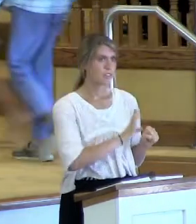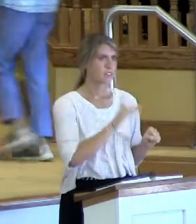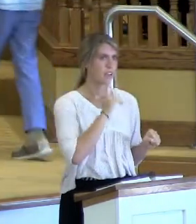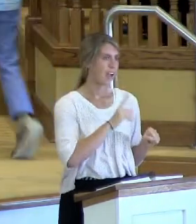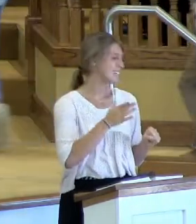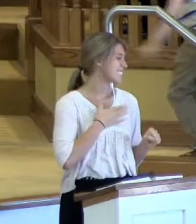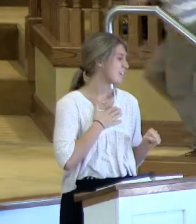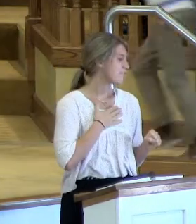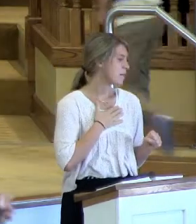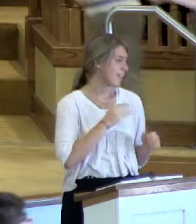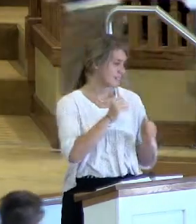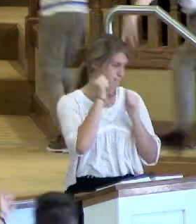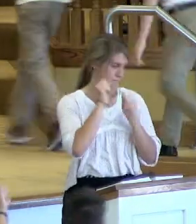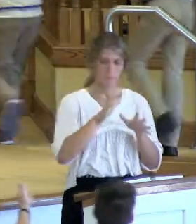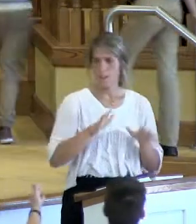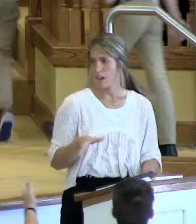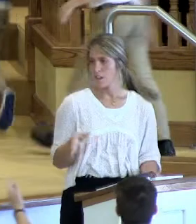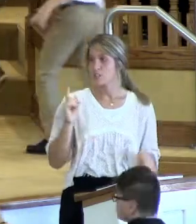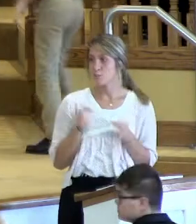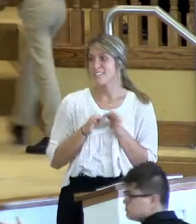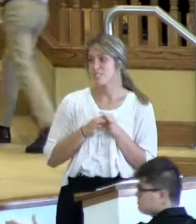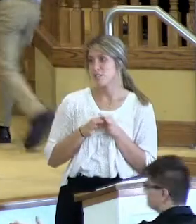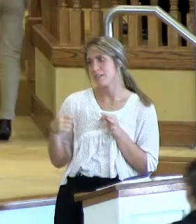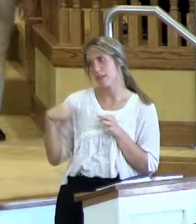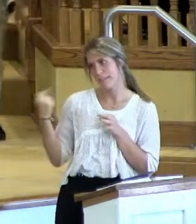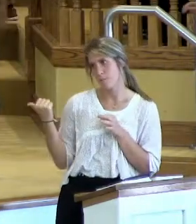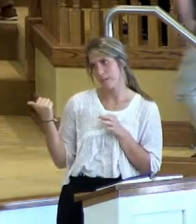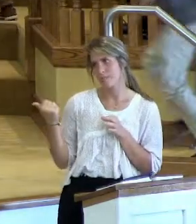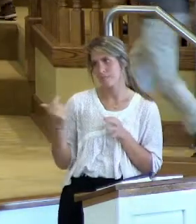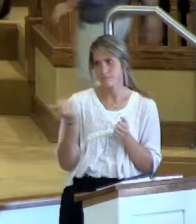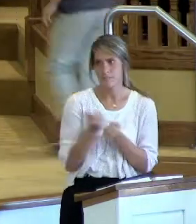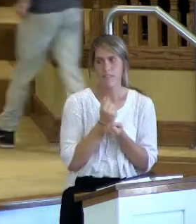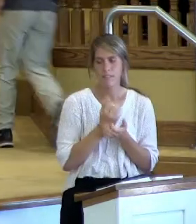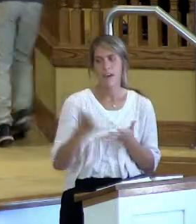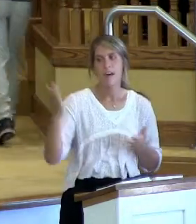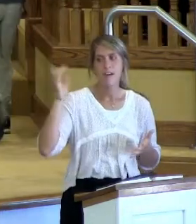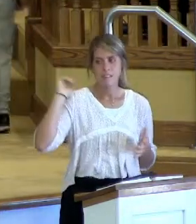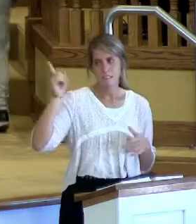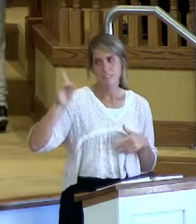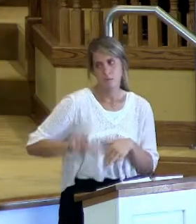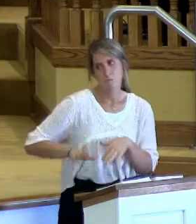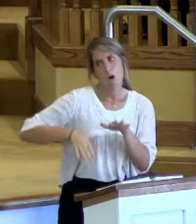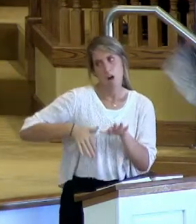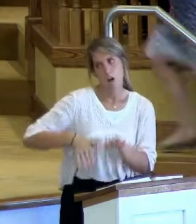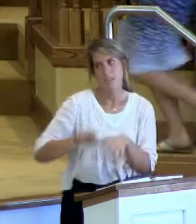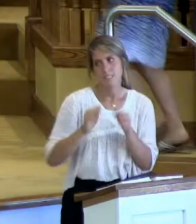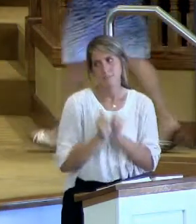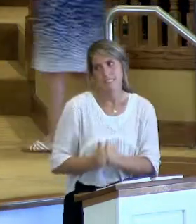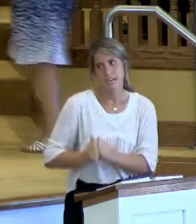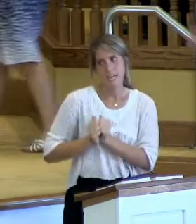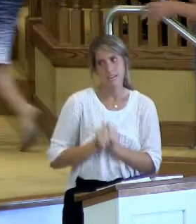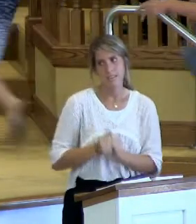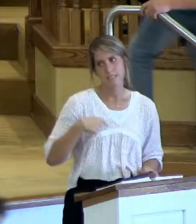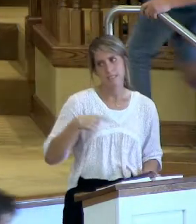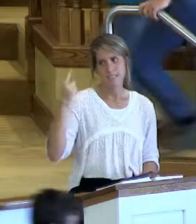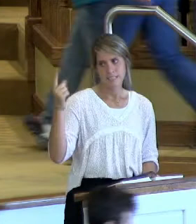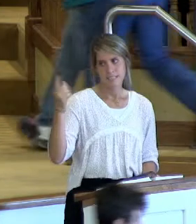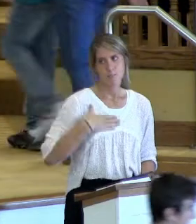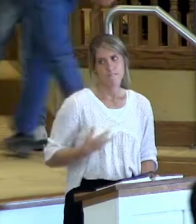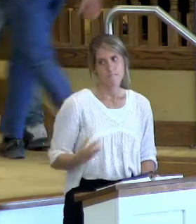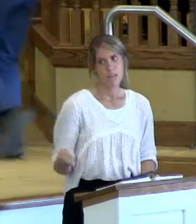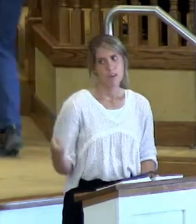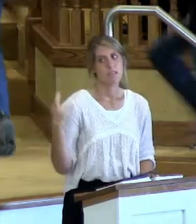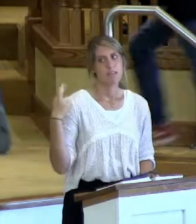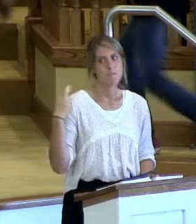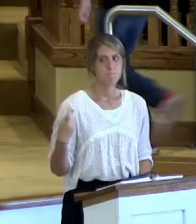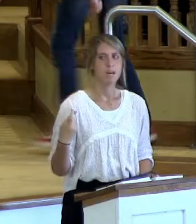God is my Father, and He owns everything. He walks beside me.